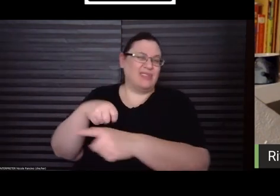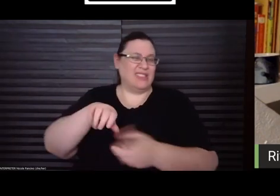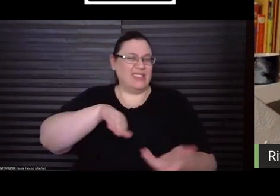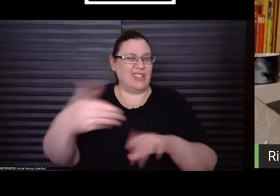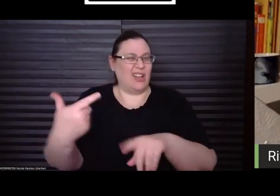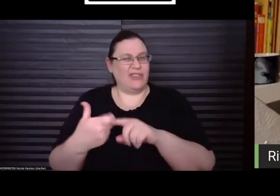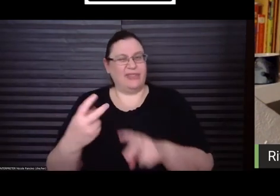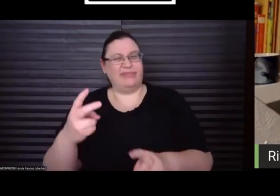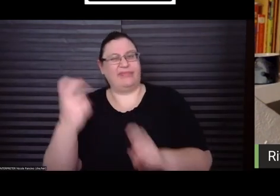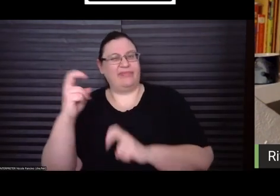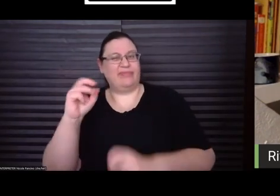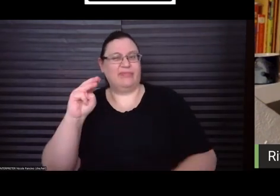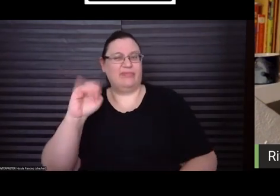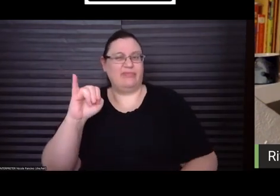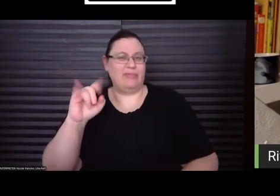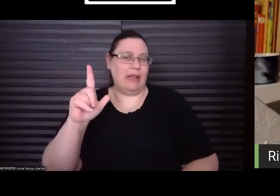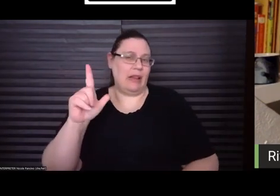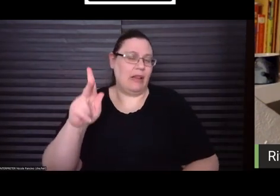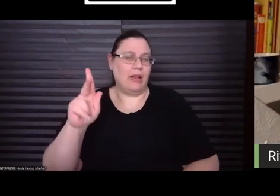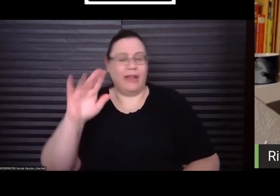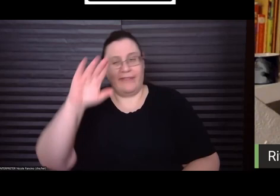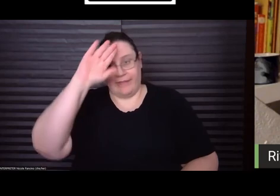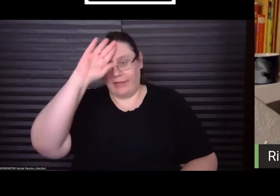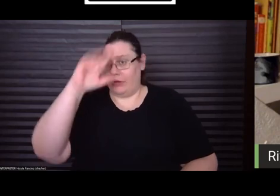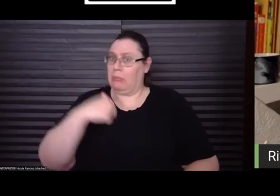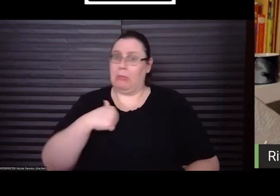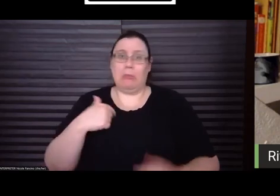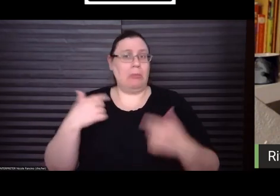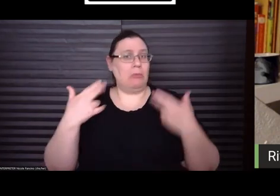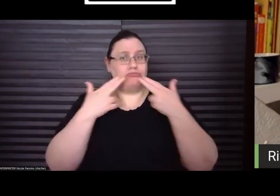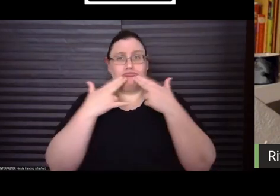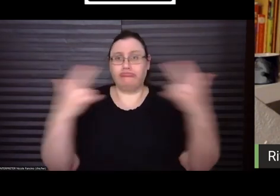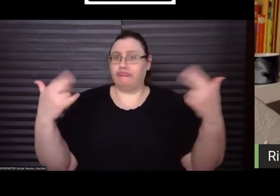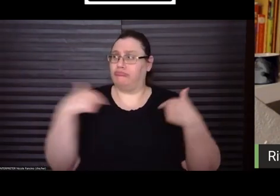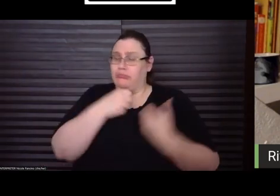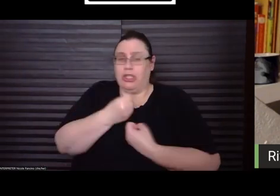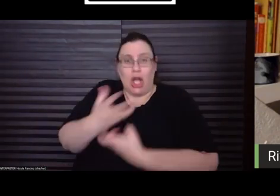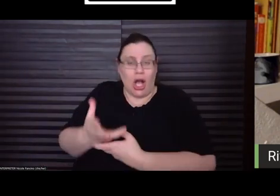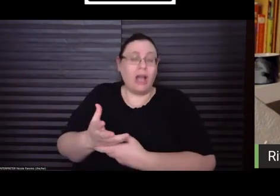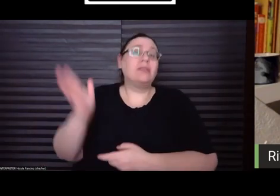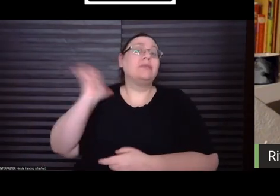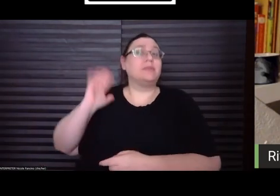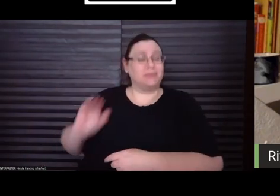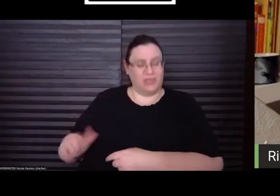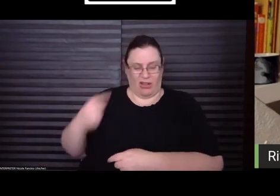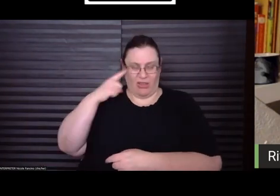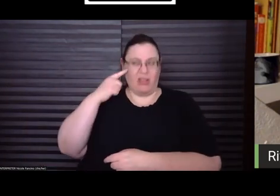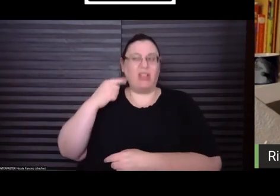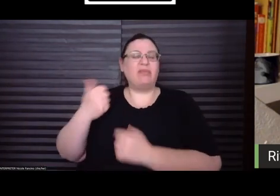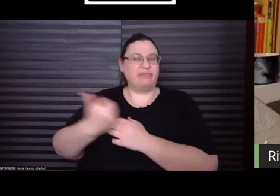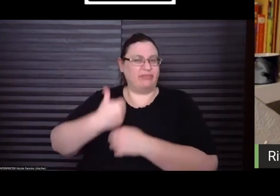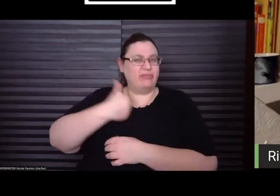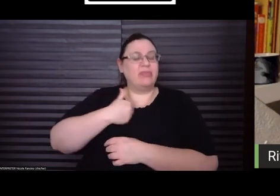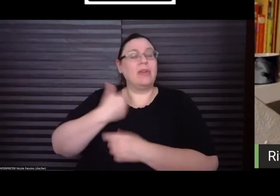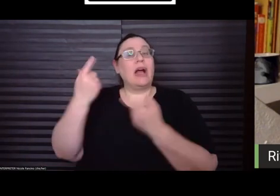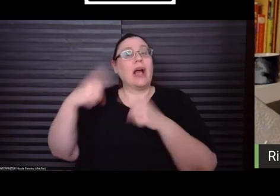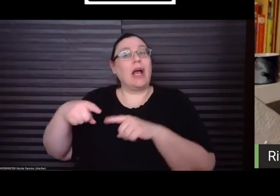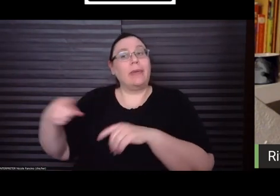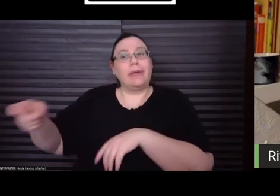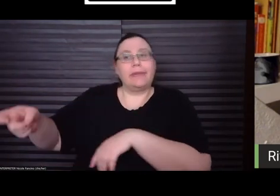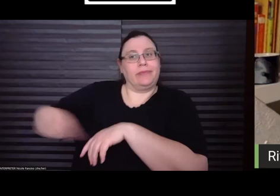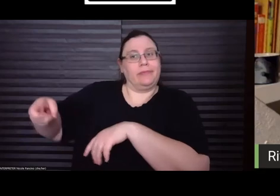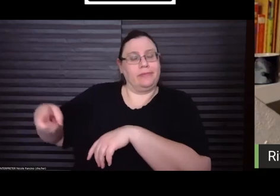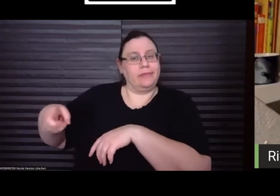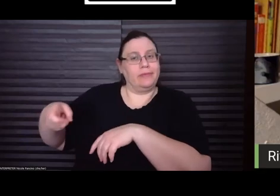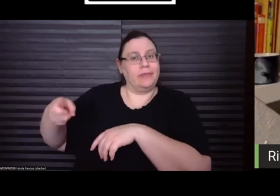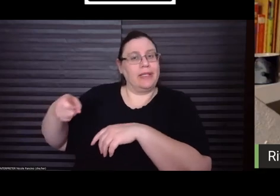milk fever, which was no doing of mine. Though as a young child, I felt it was my doing because Mare had kicked me and I had